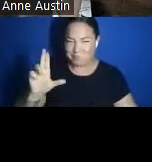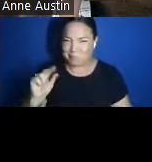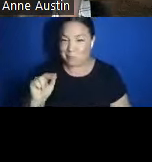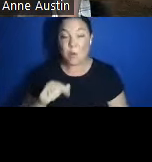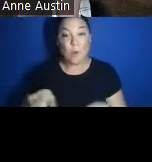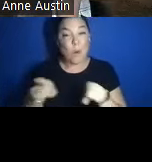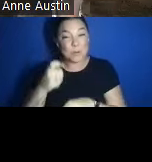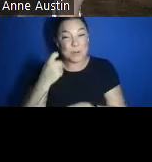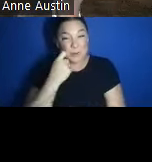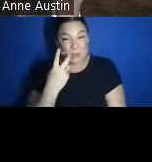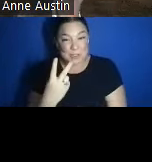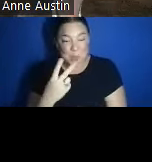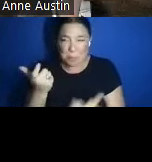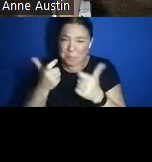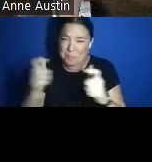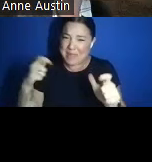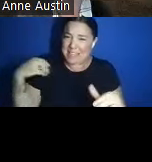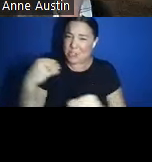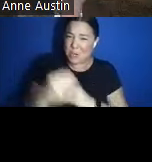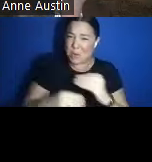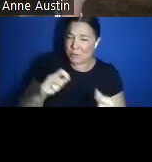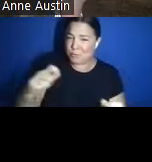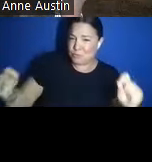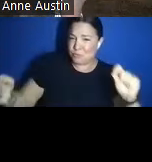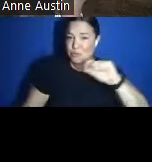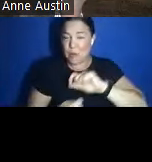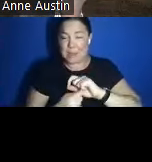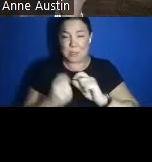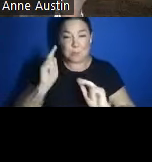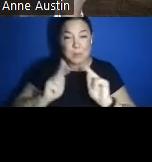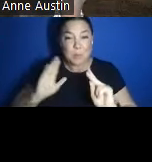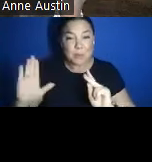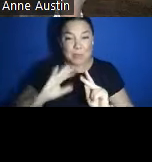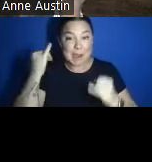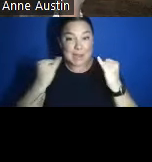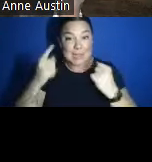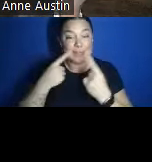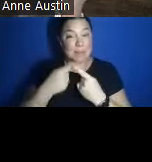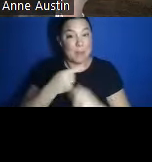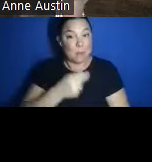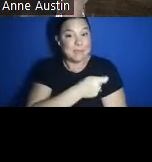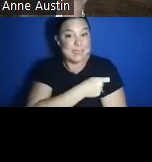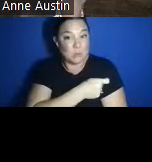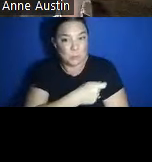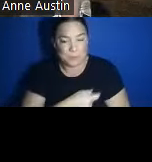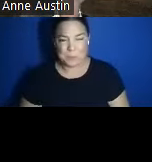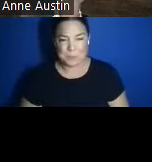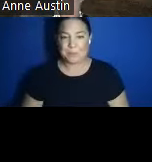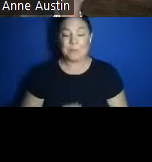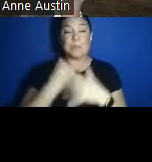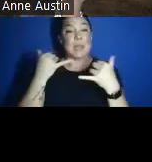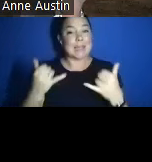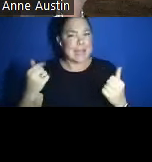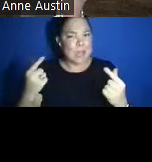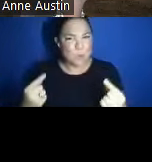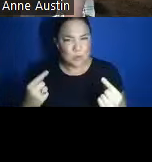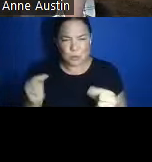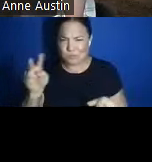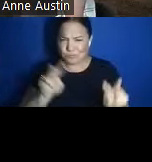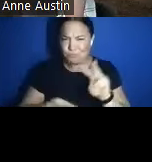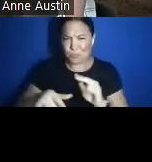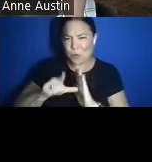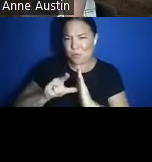major generational shift in ideas about tattooing. So what we're going to do right now is look at the evidence and